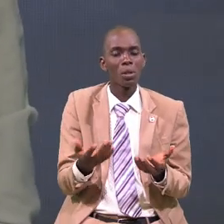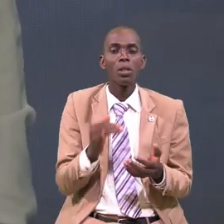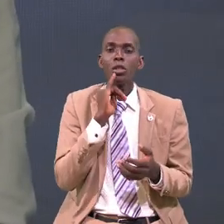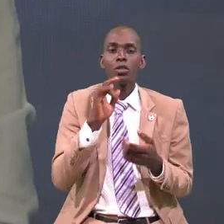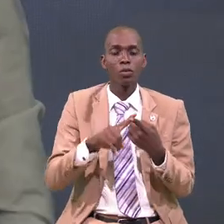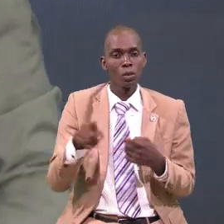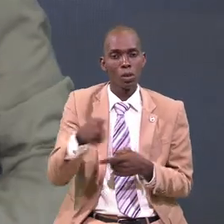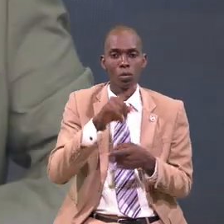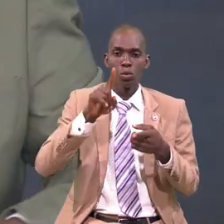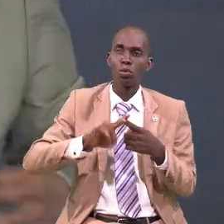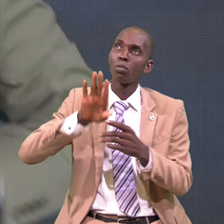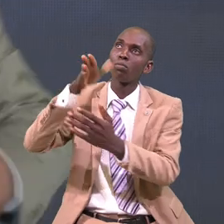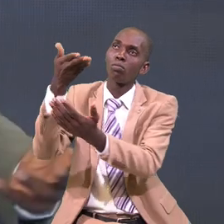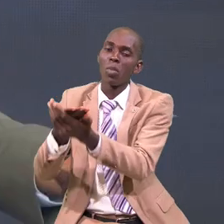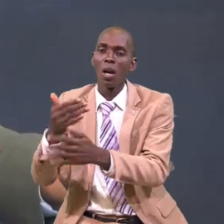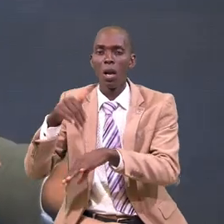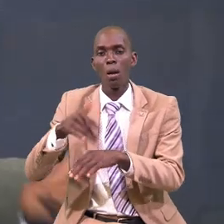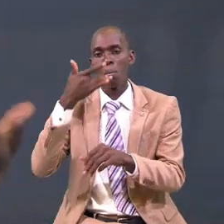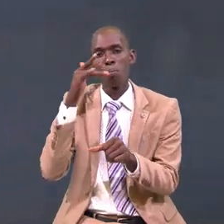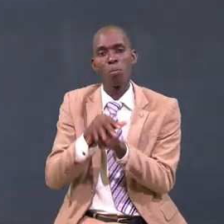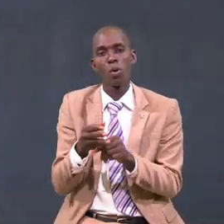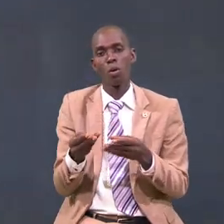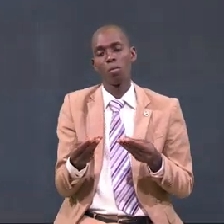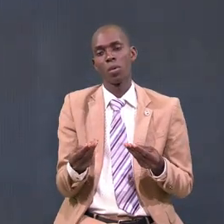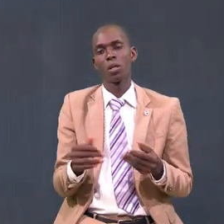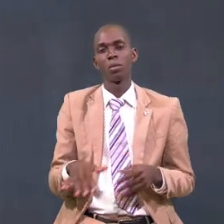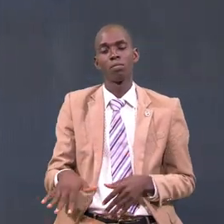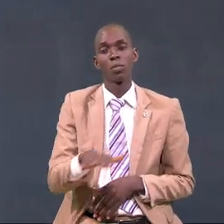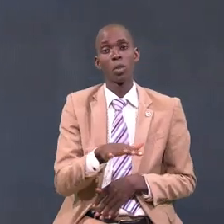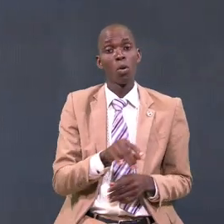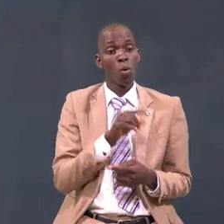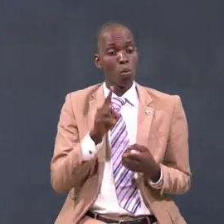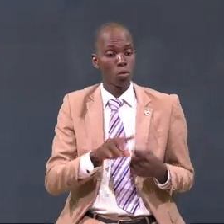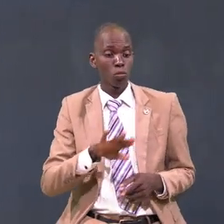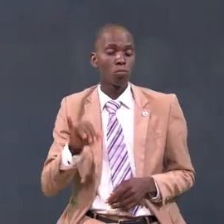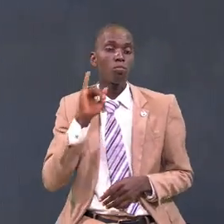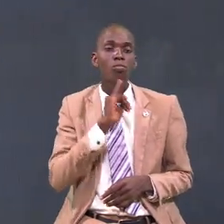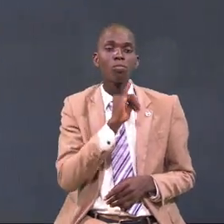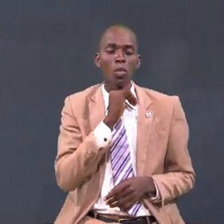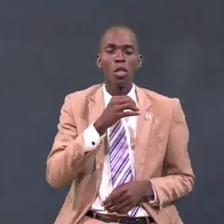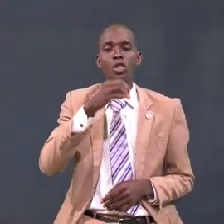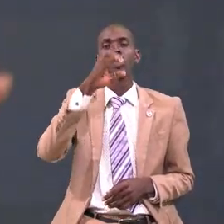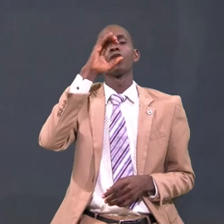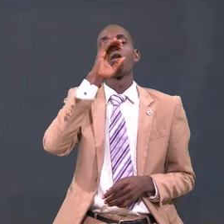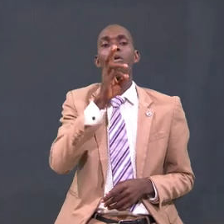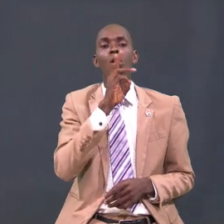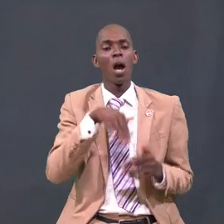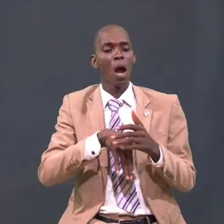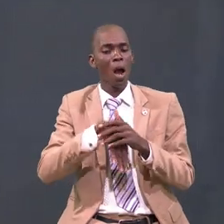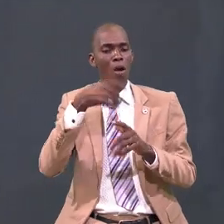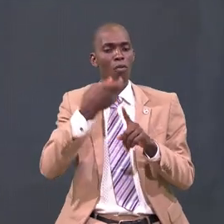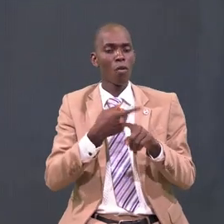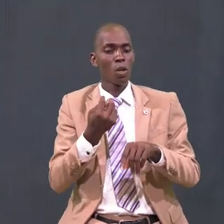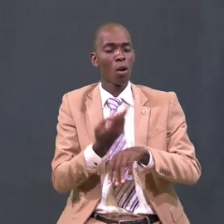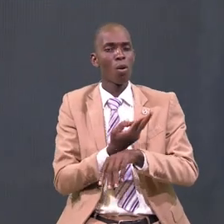promise. When they drank water out of the rock, what was the expected end